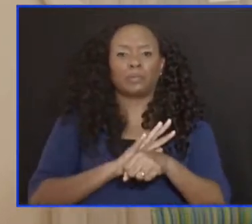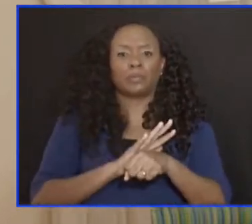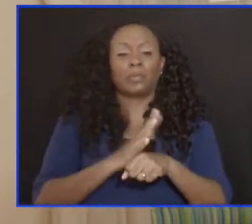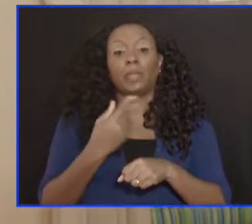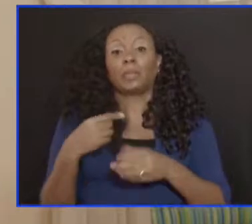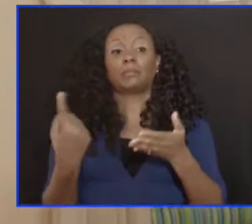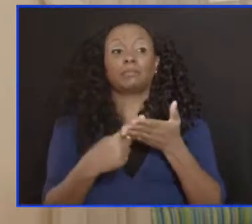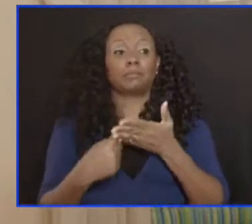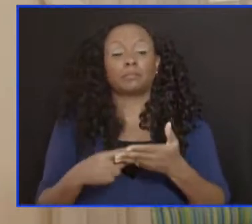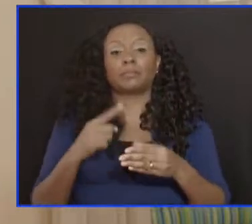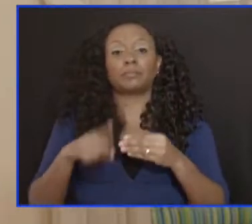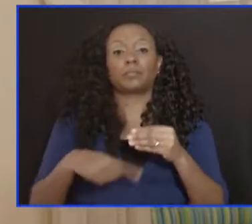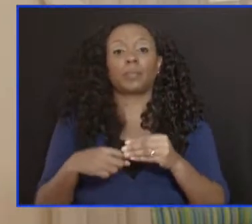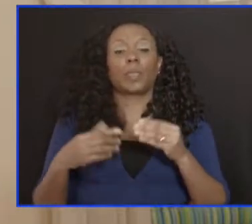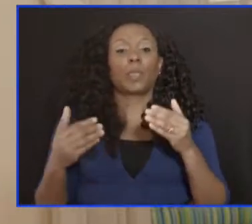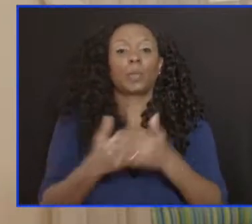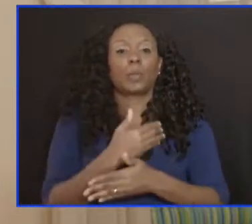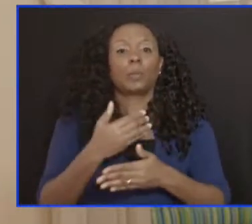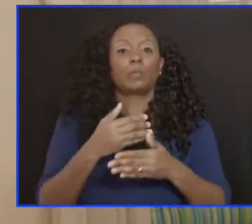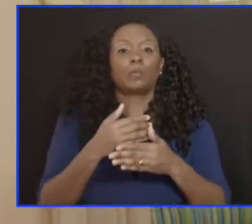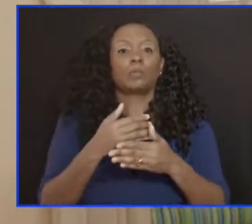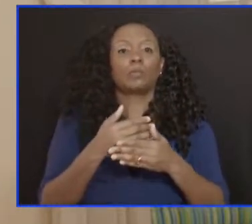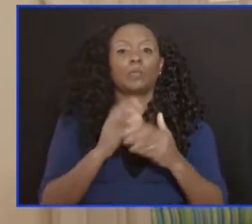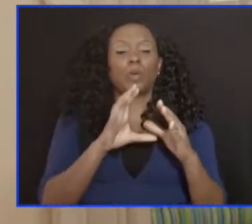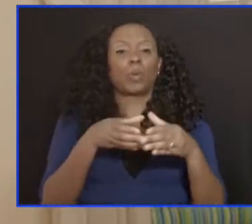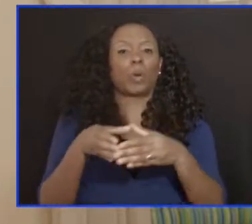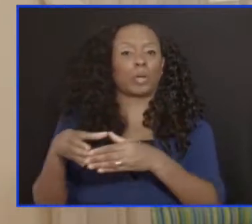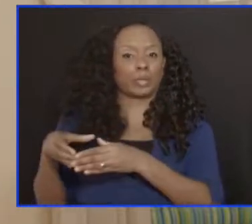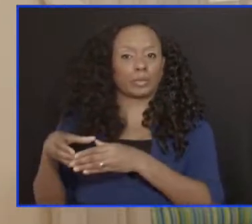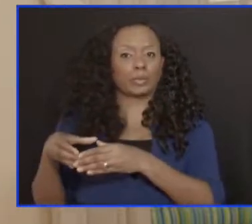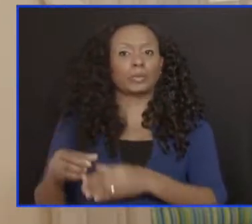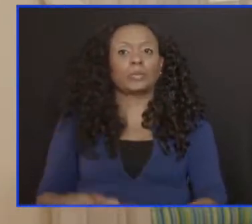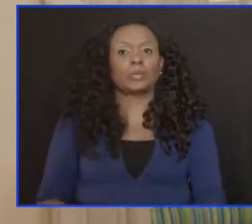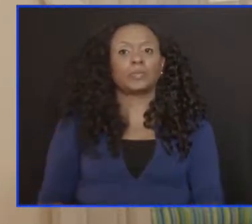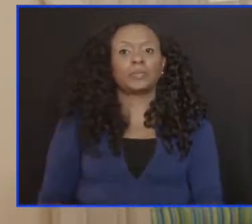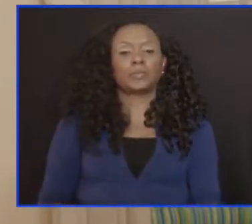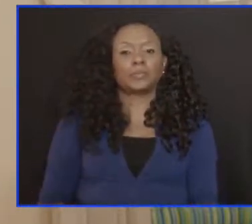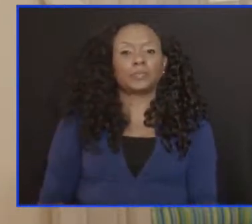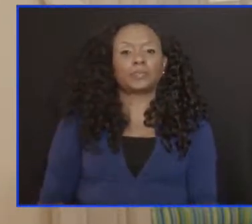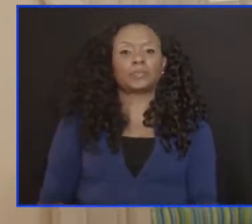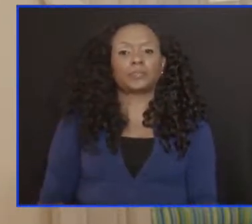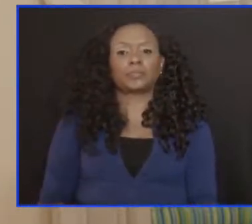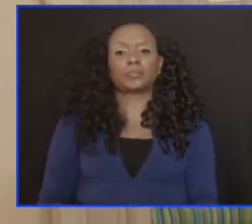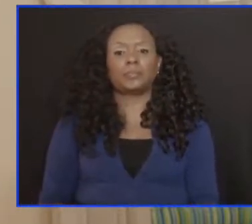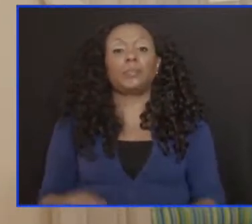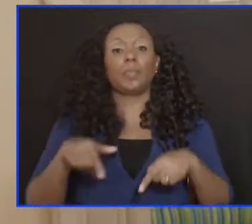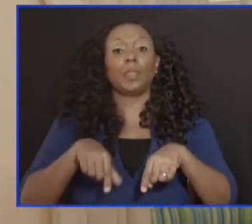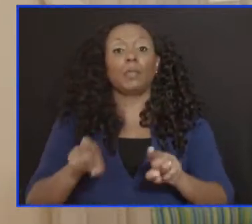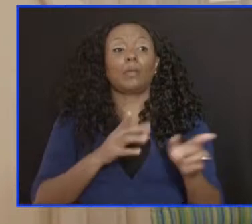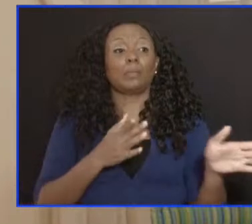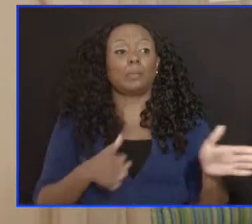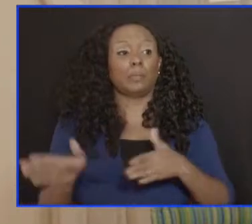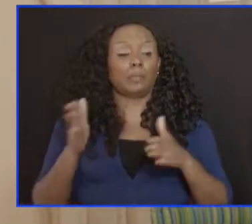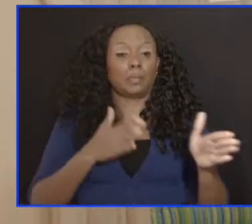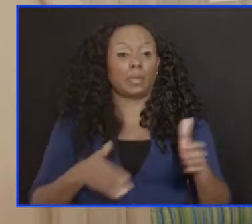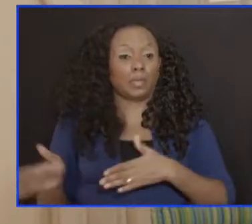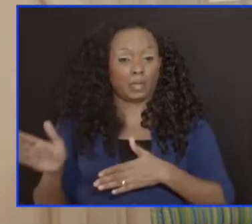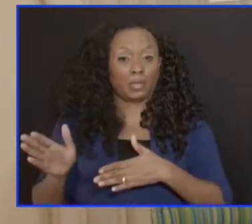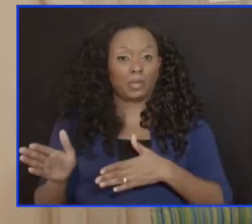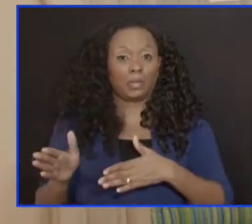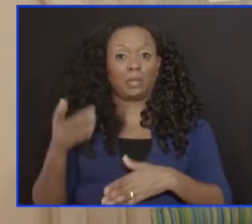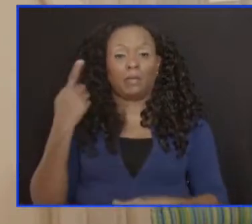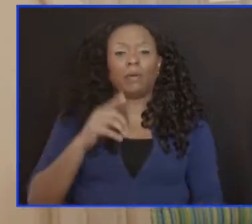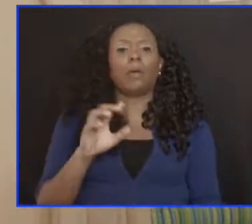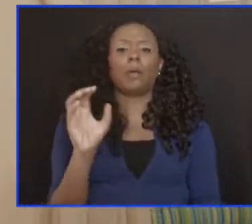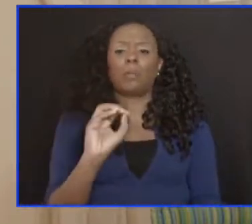talking about the new quarantine approach, as I call it. So during the planning phases for the